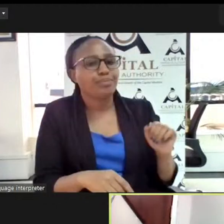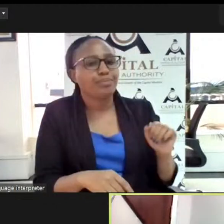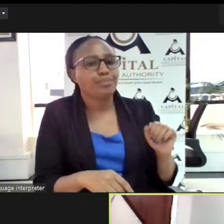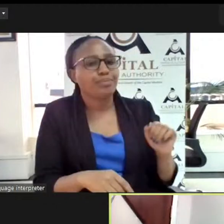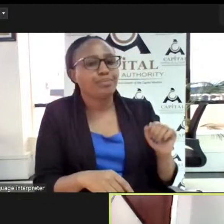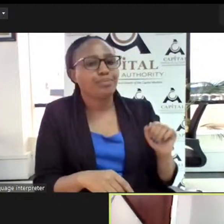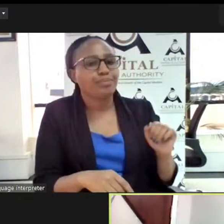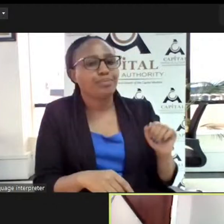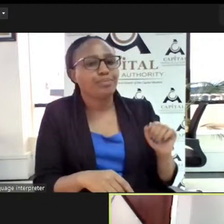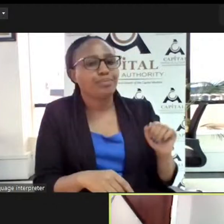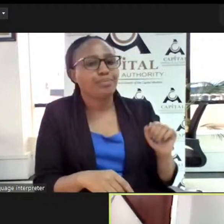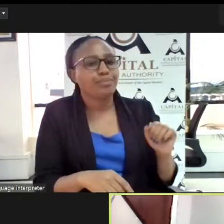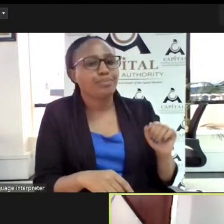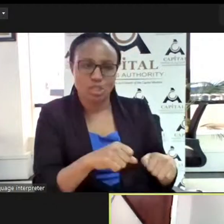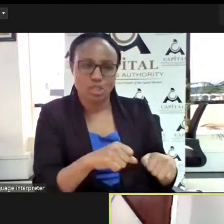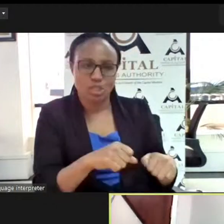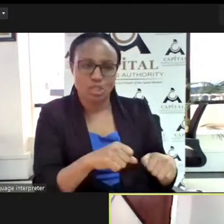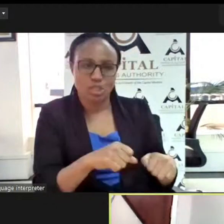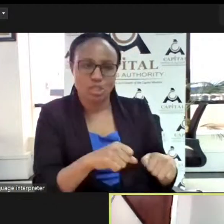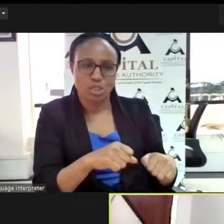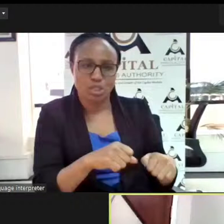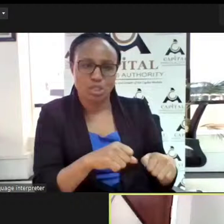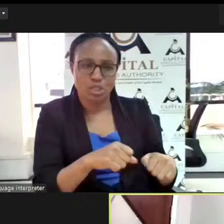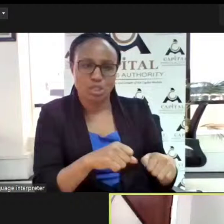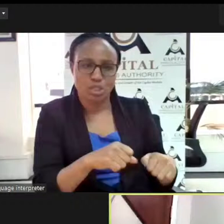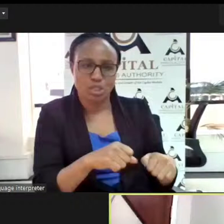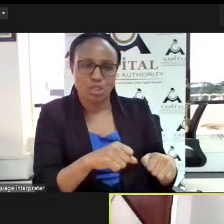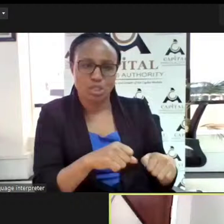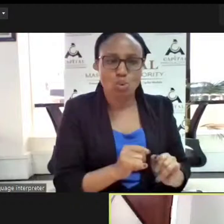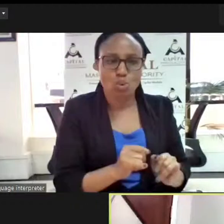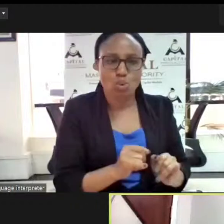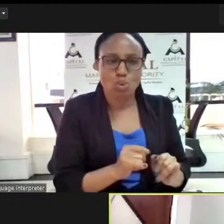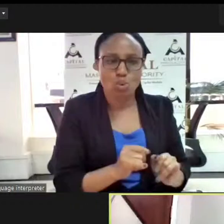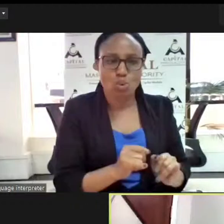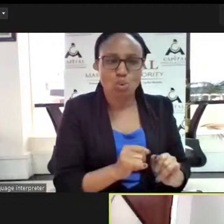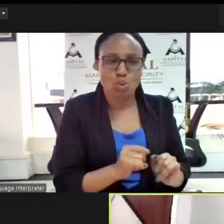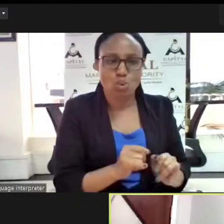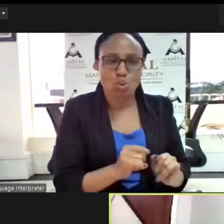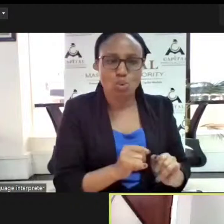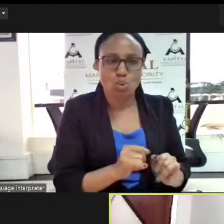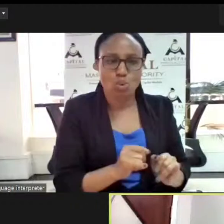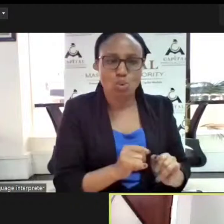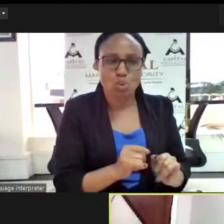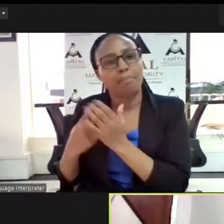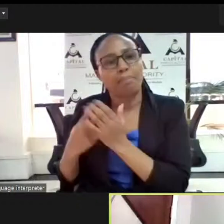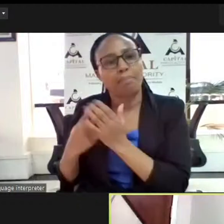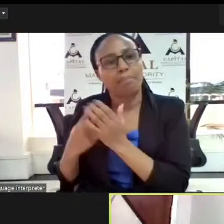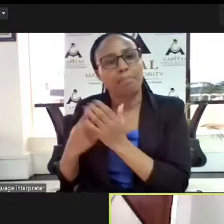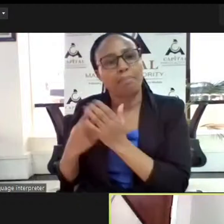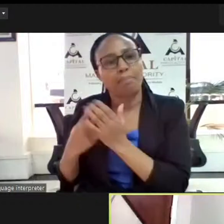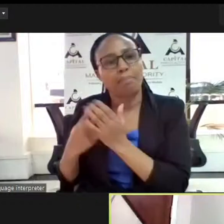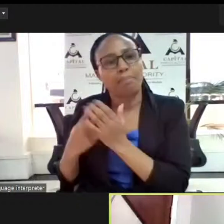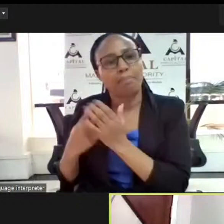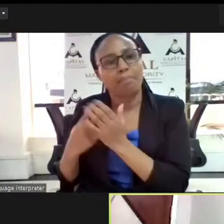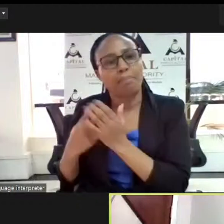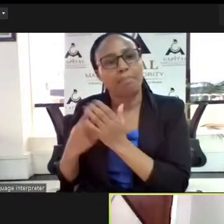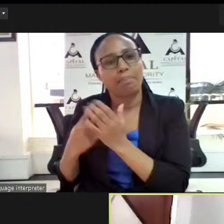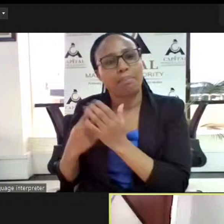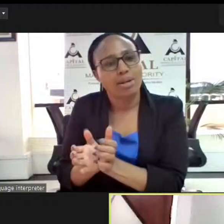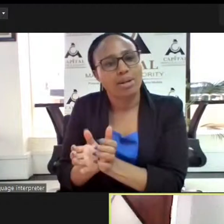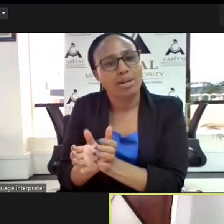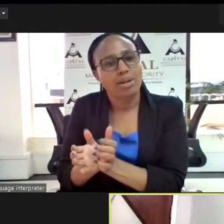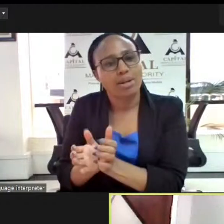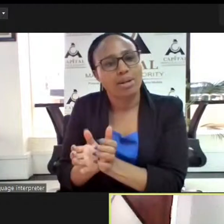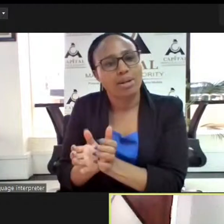can buy as an individual. You can buy jointly with another party. You can buy as a corporate or a self-help